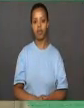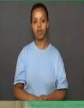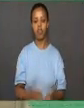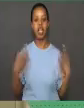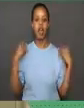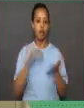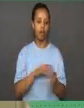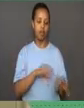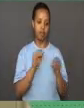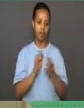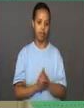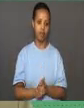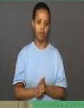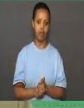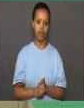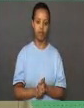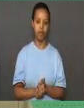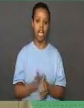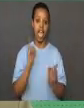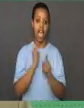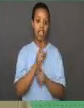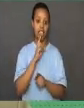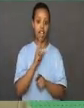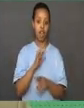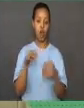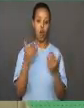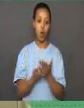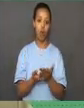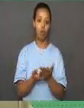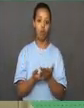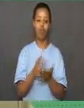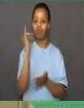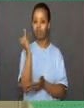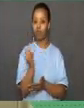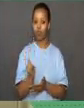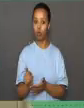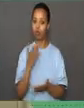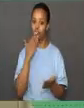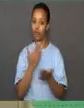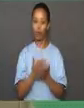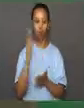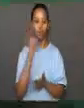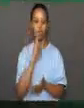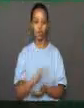Hello again, students. I am sure that all of your diagrams look great.